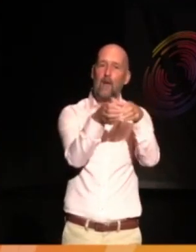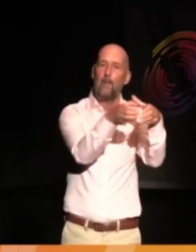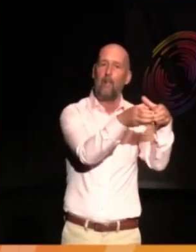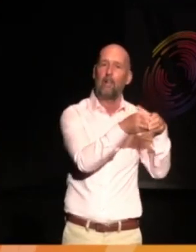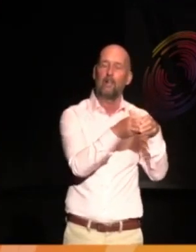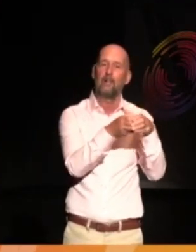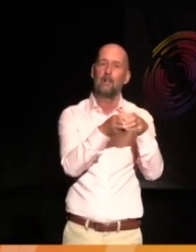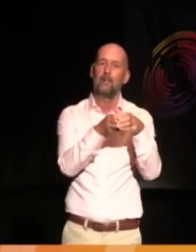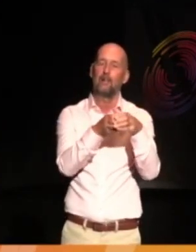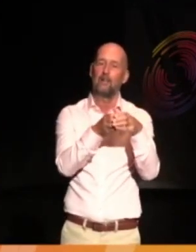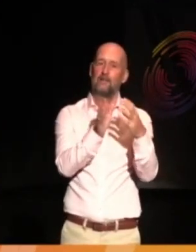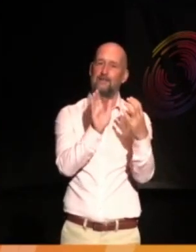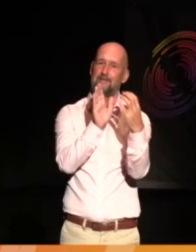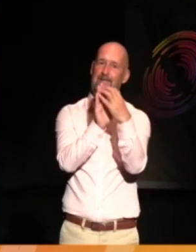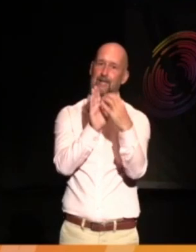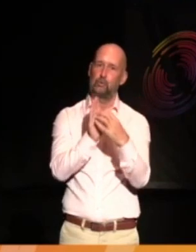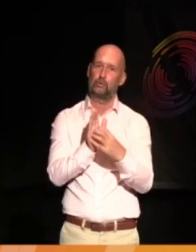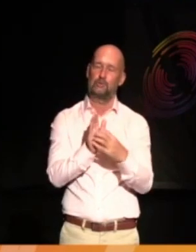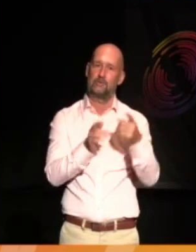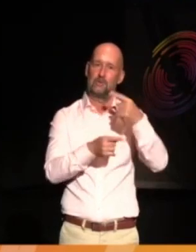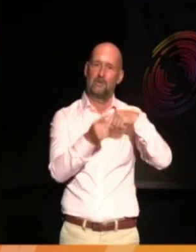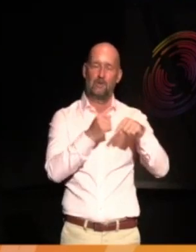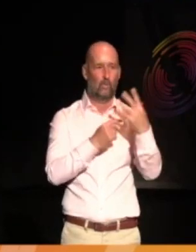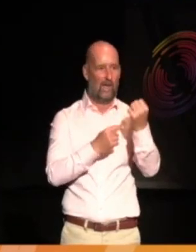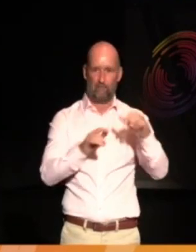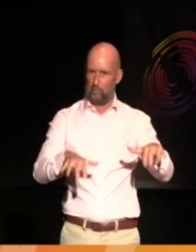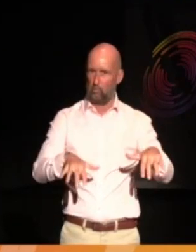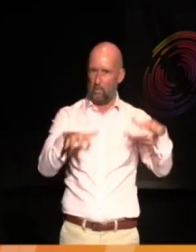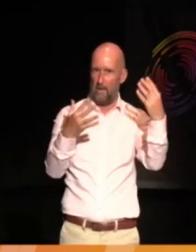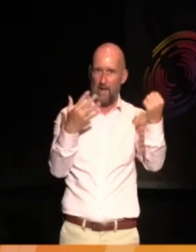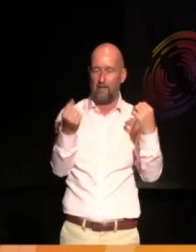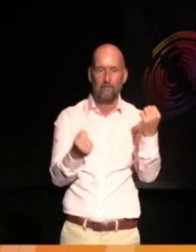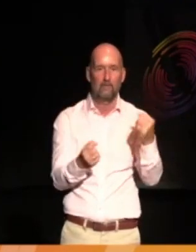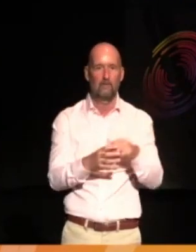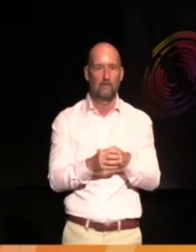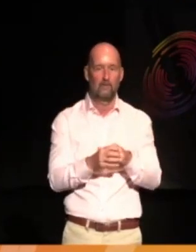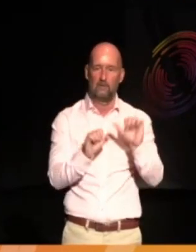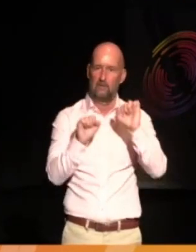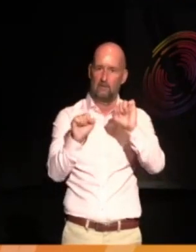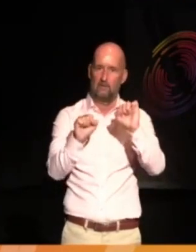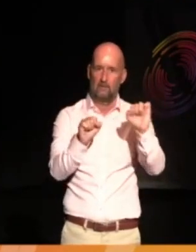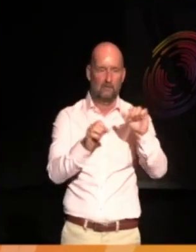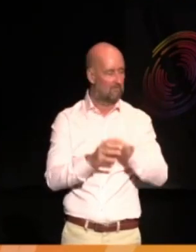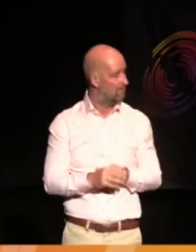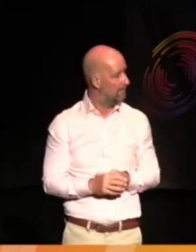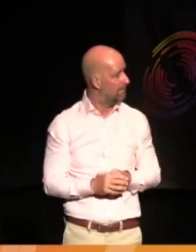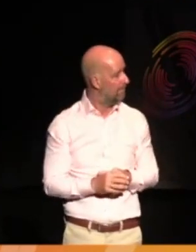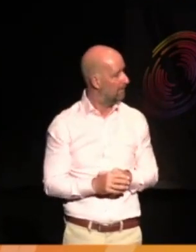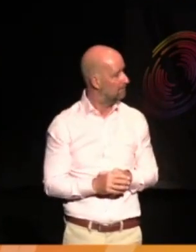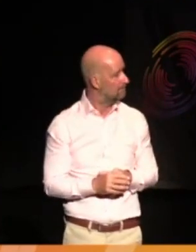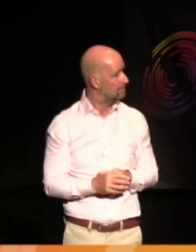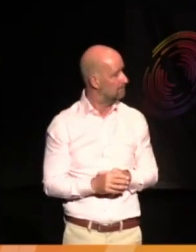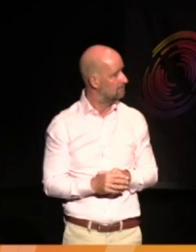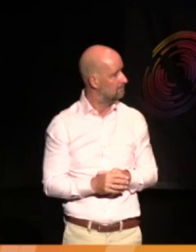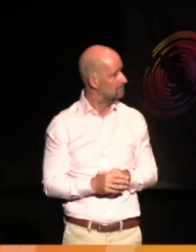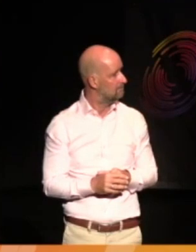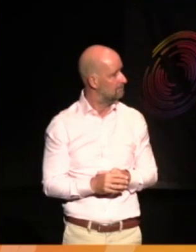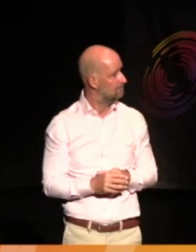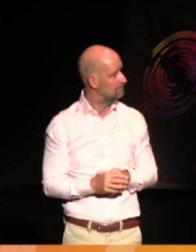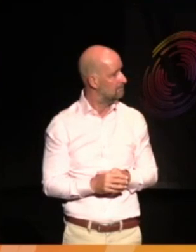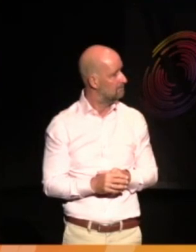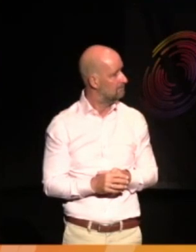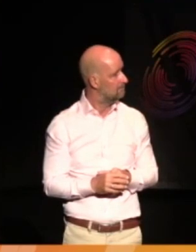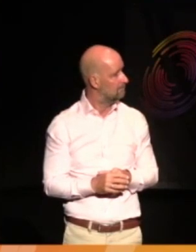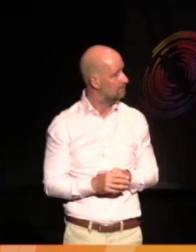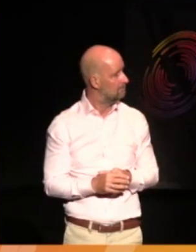with in a popular sense, in relation to the clothing we wear, the style we take when we go